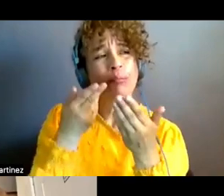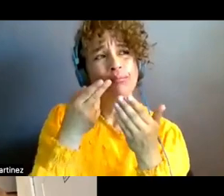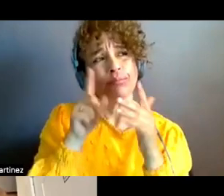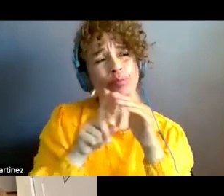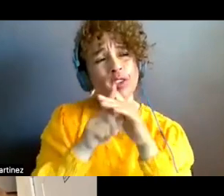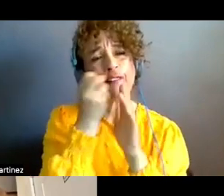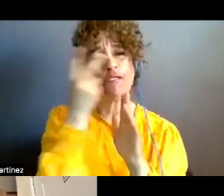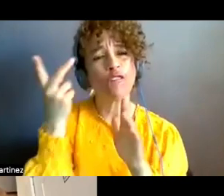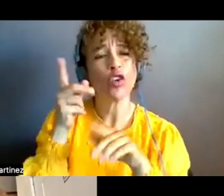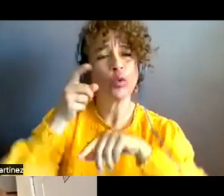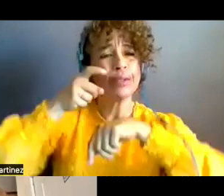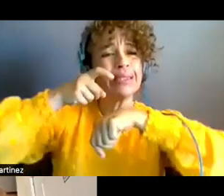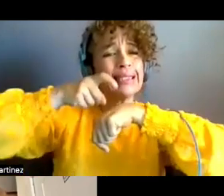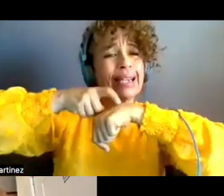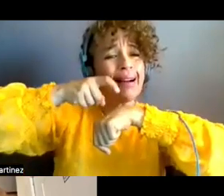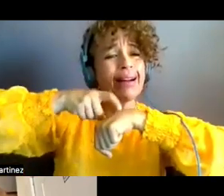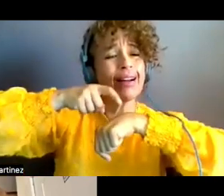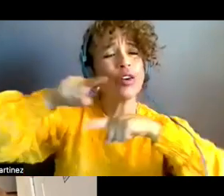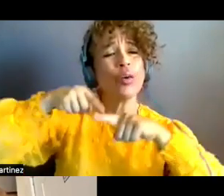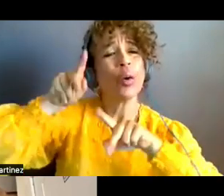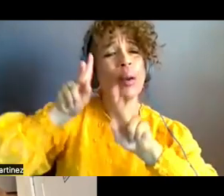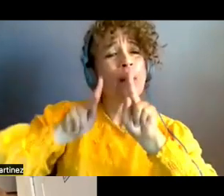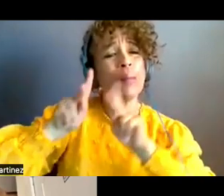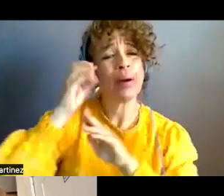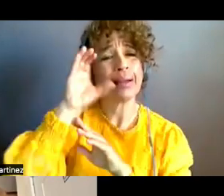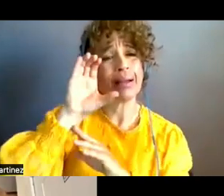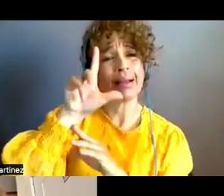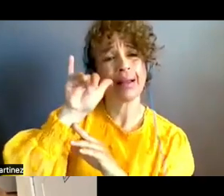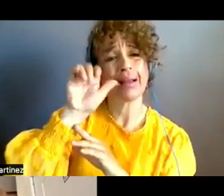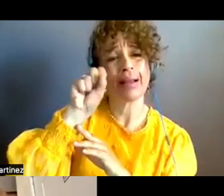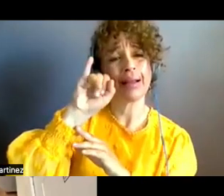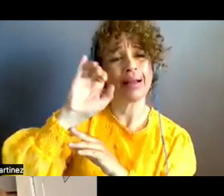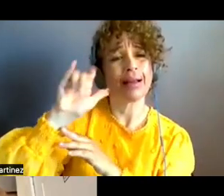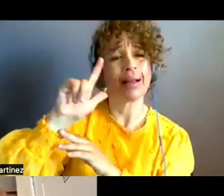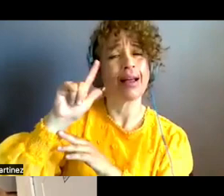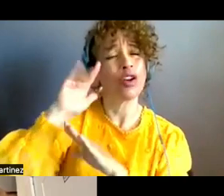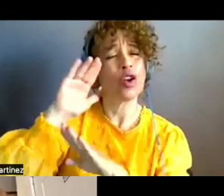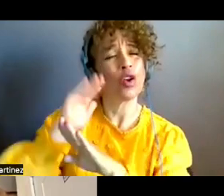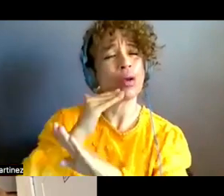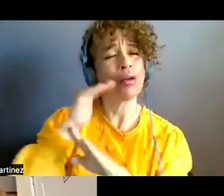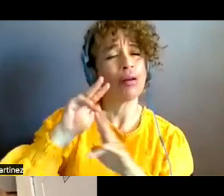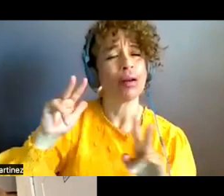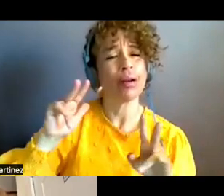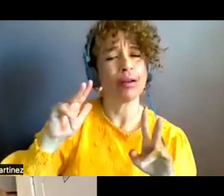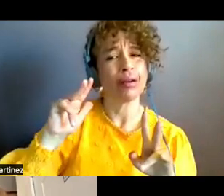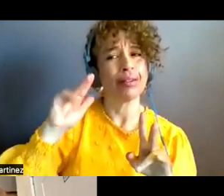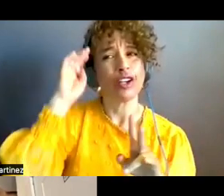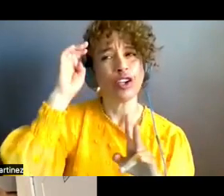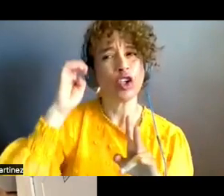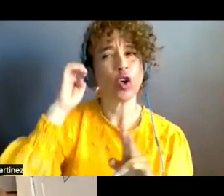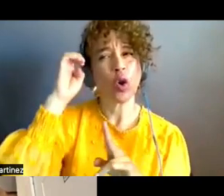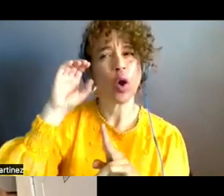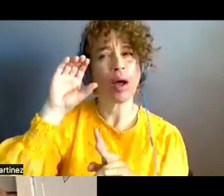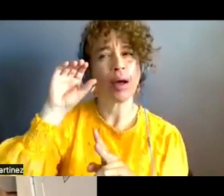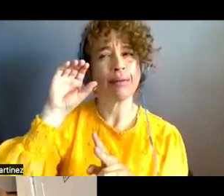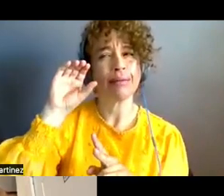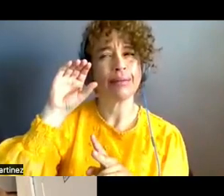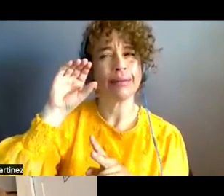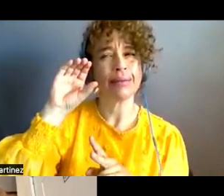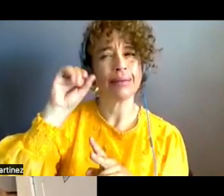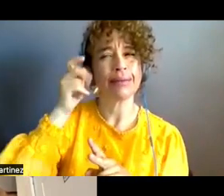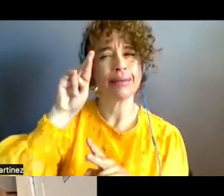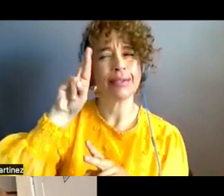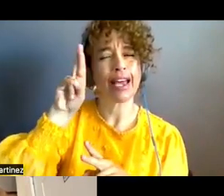few times that when people think of classical music, it's very Eurocentric uh-huh. in our minds,